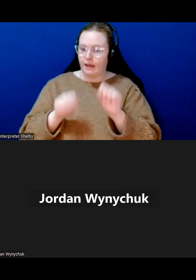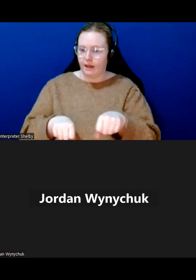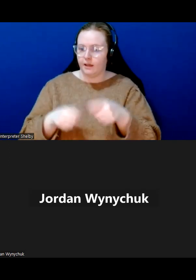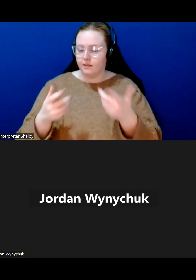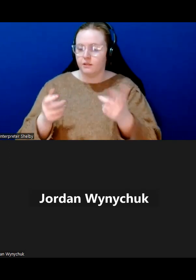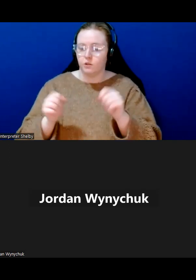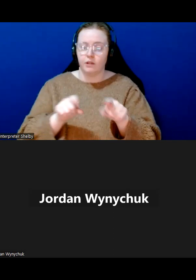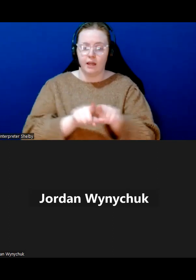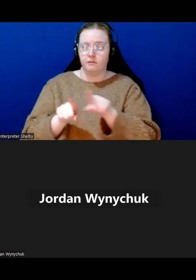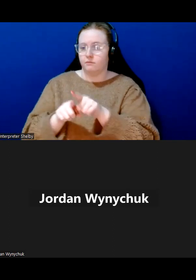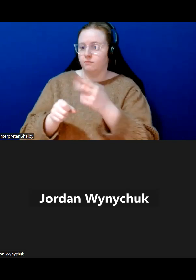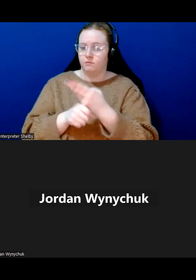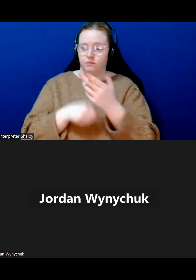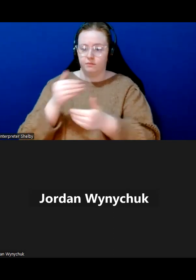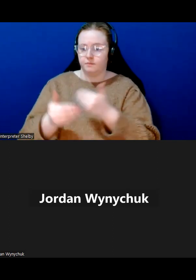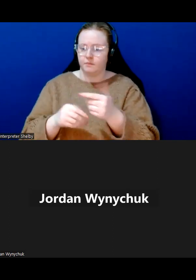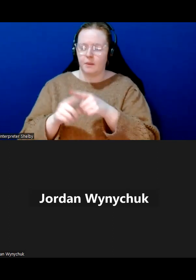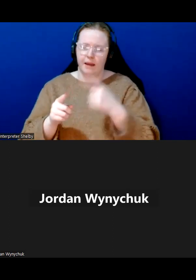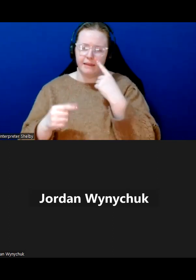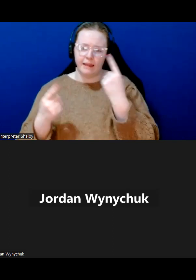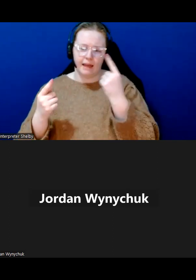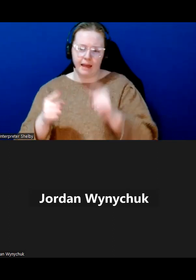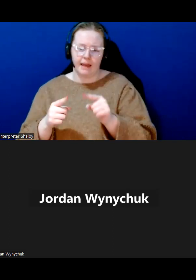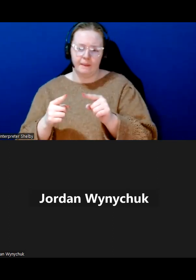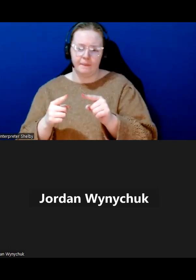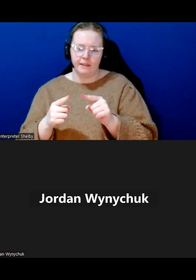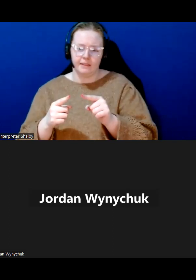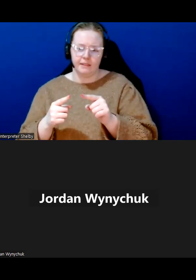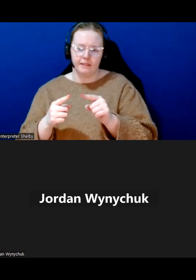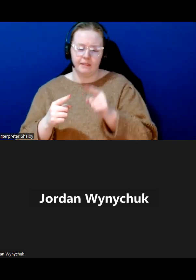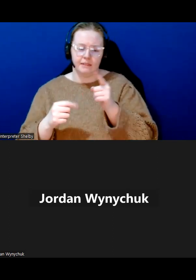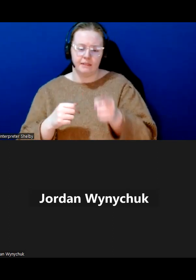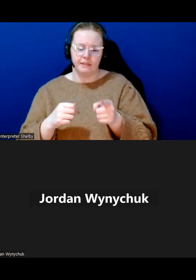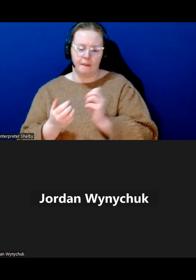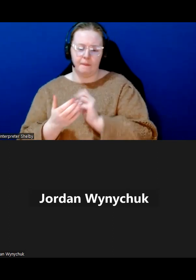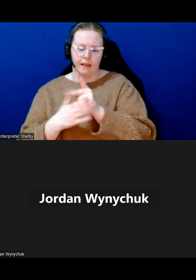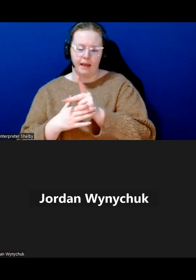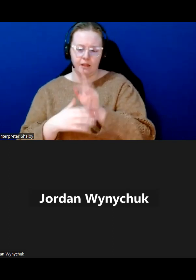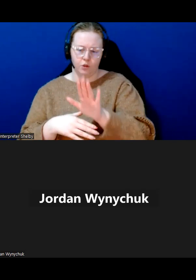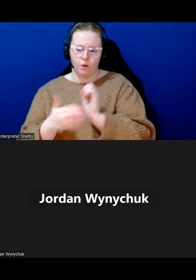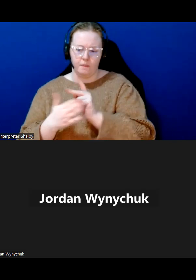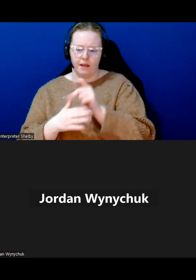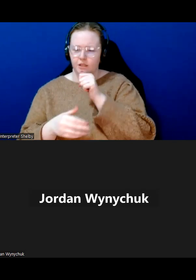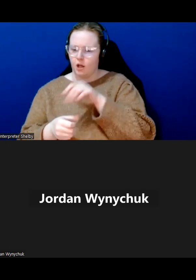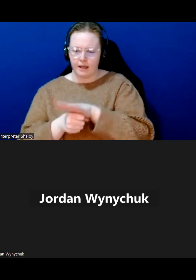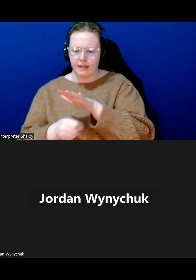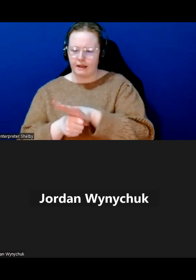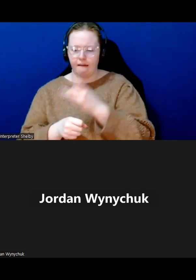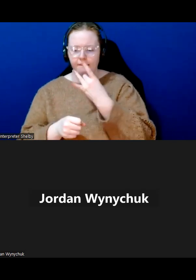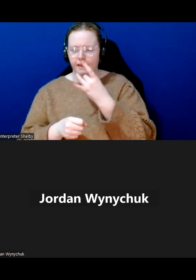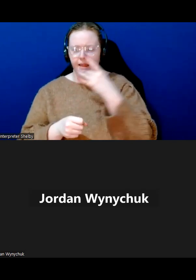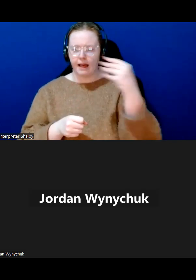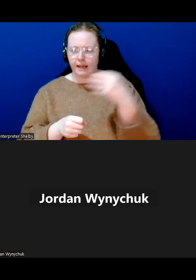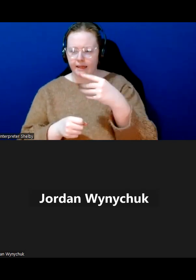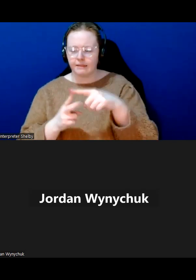same method, but then I think probably what happened is maybe they didn't get enough light or airflow,